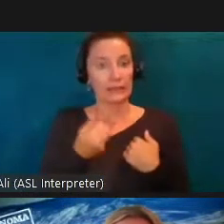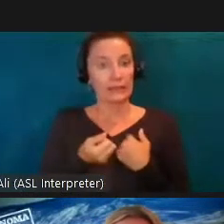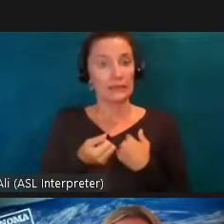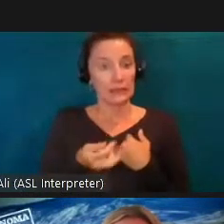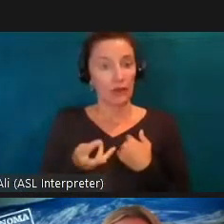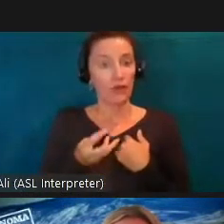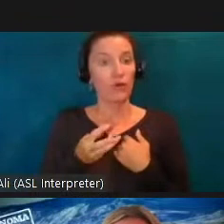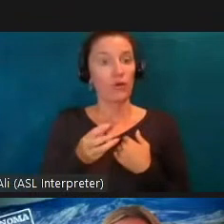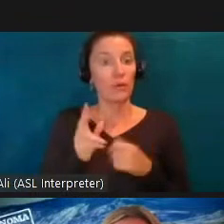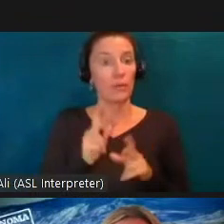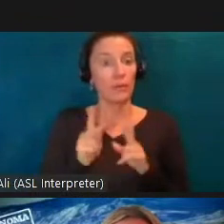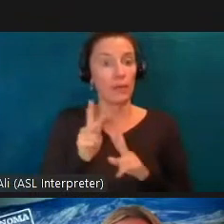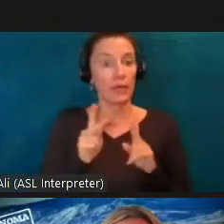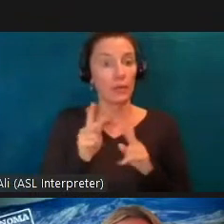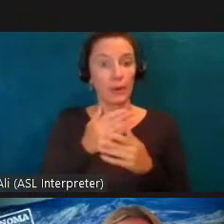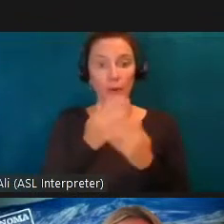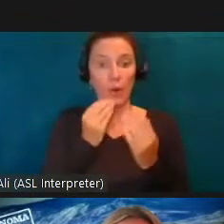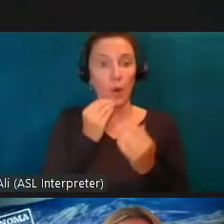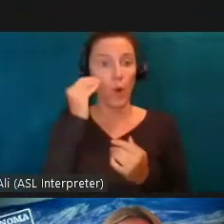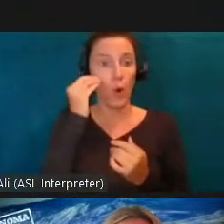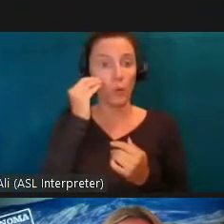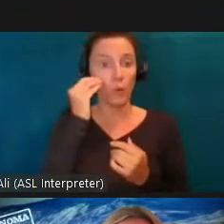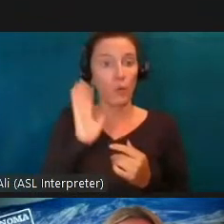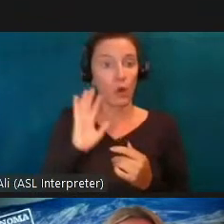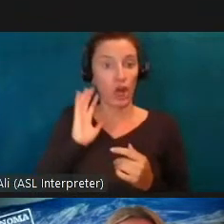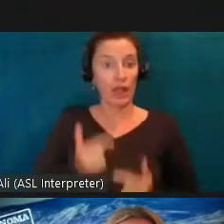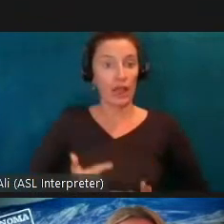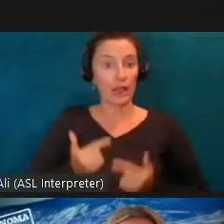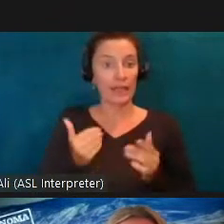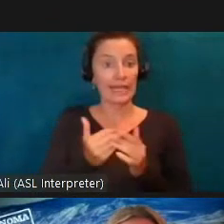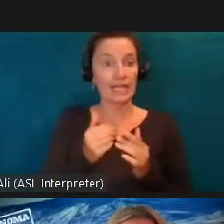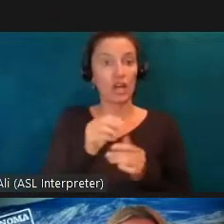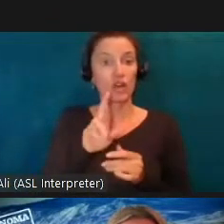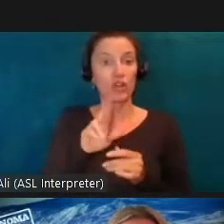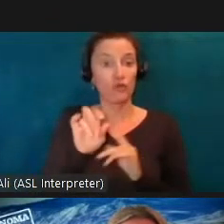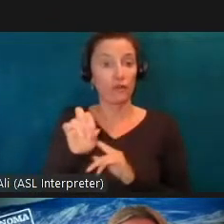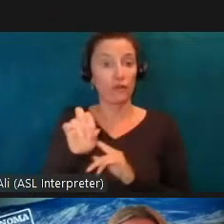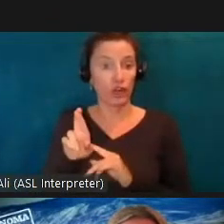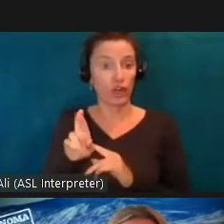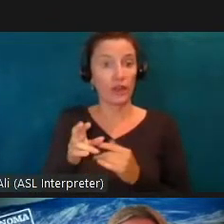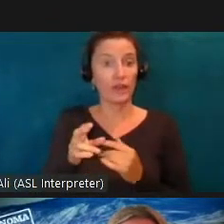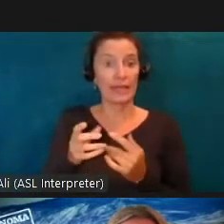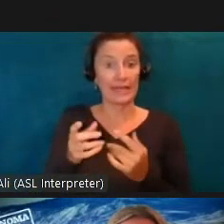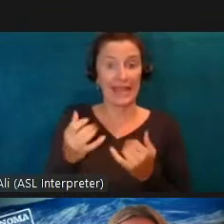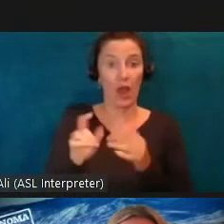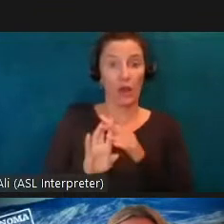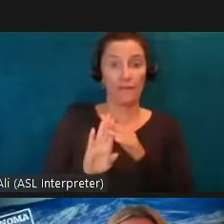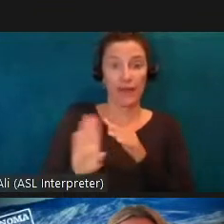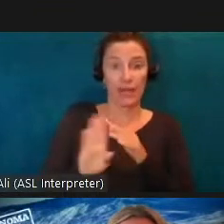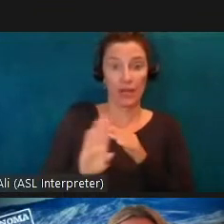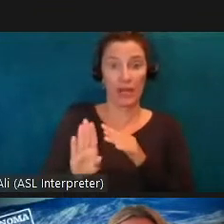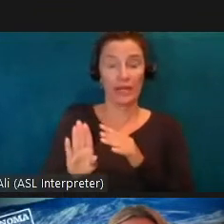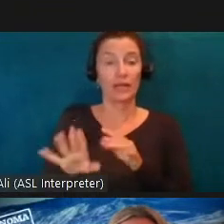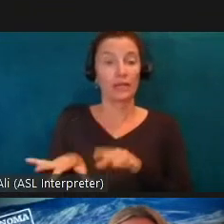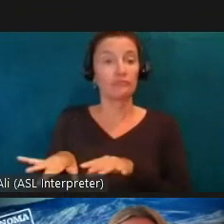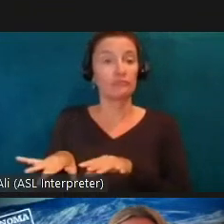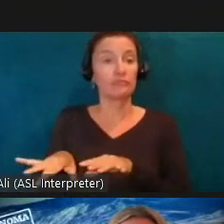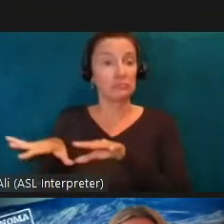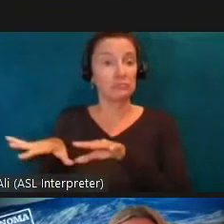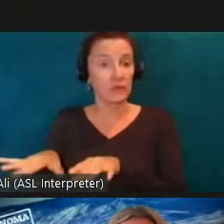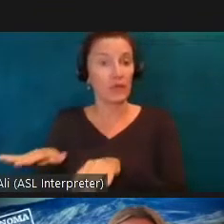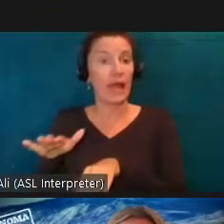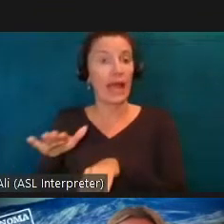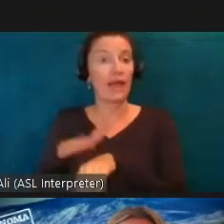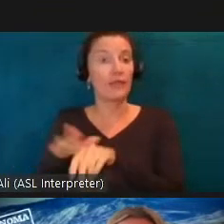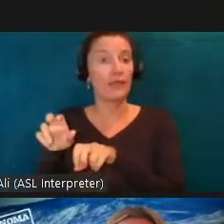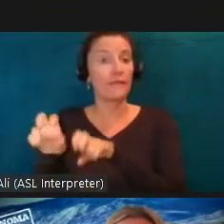were living out of the river areas that got evacuated, that are in our evacuation sites, mainly at the fairgrounds. And